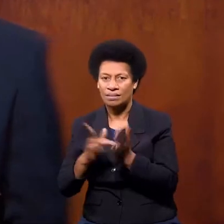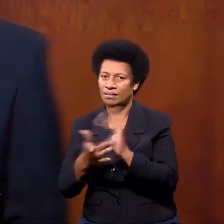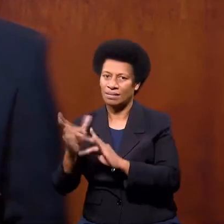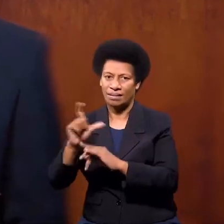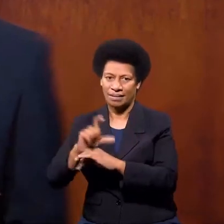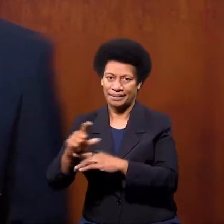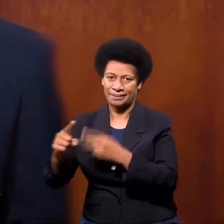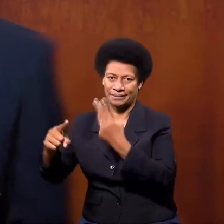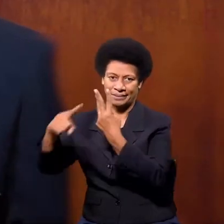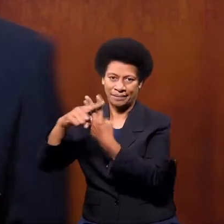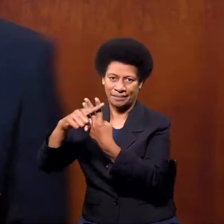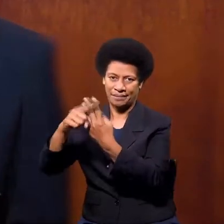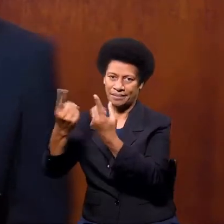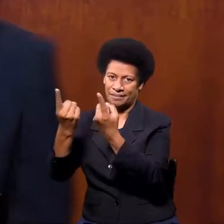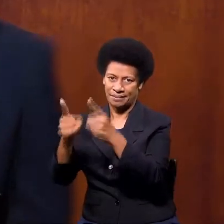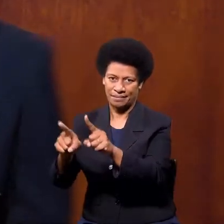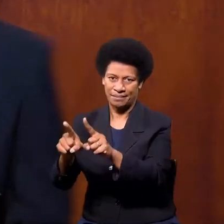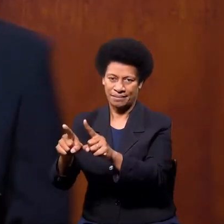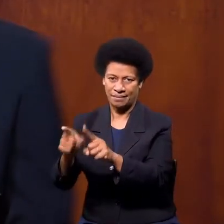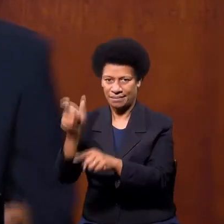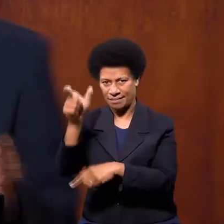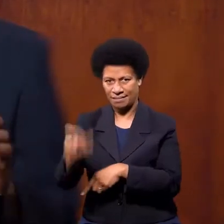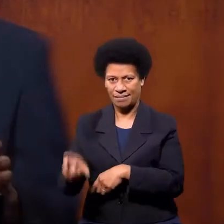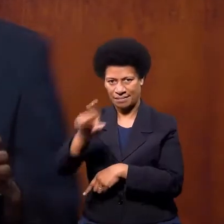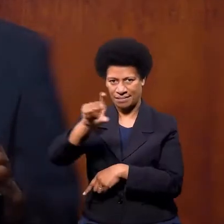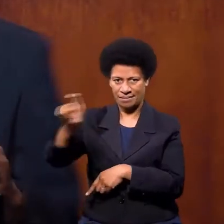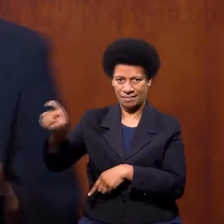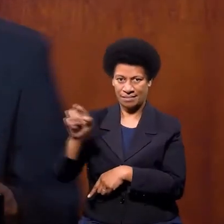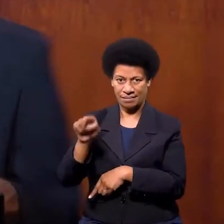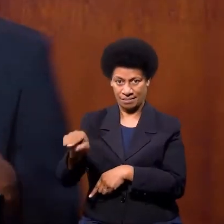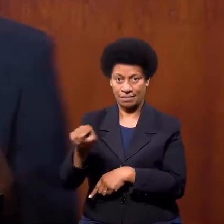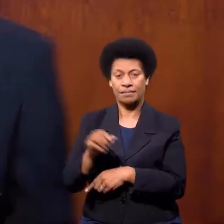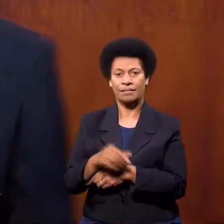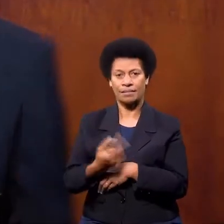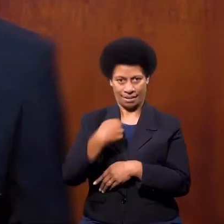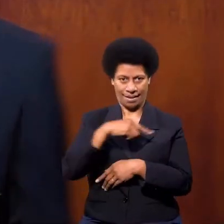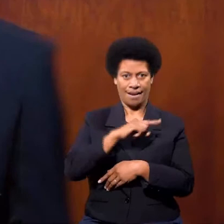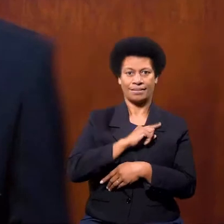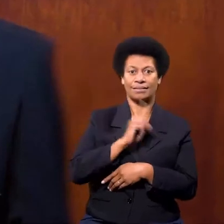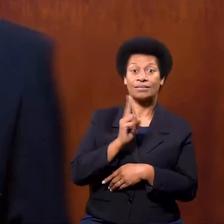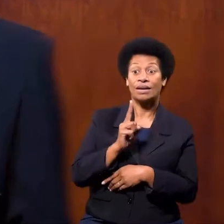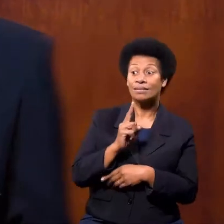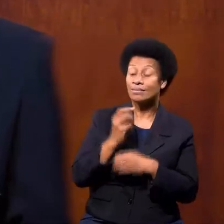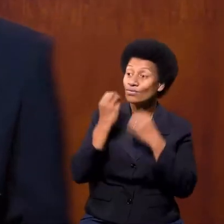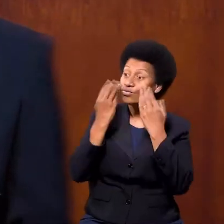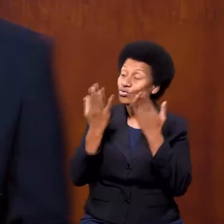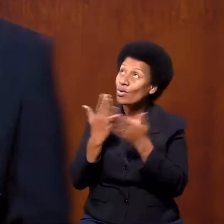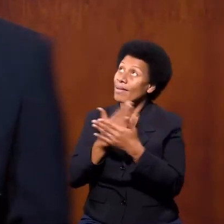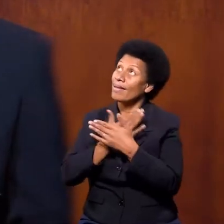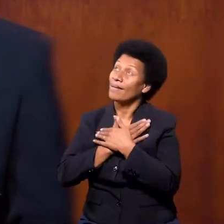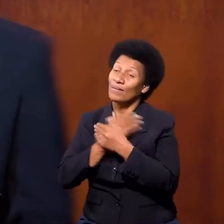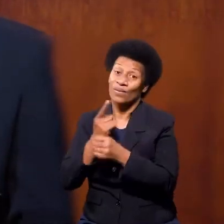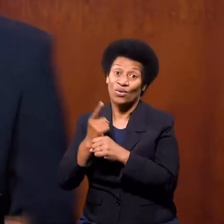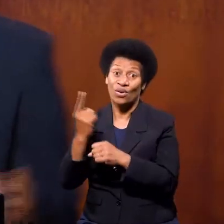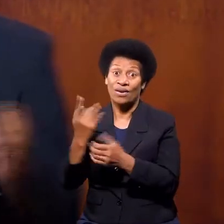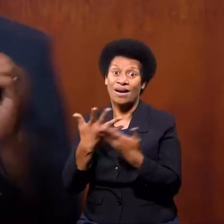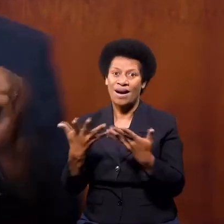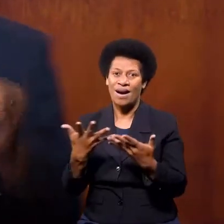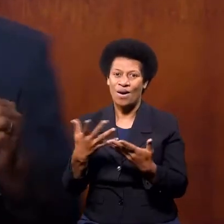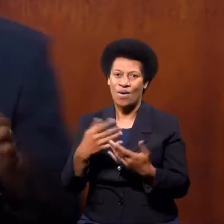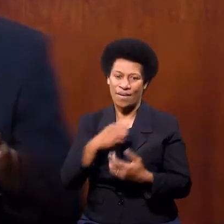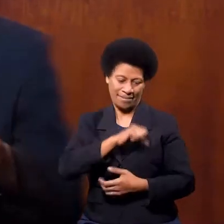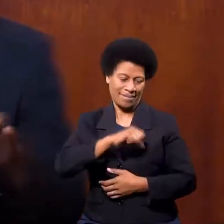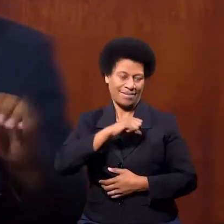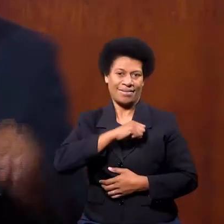does, God's people too are to show their love to God by their actions. Okay? Mm-hmm. And in